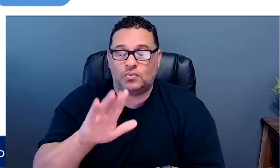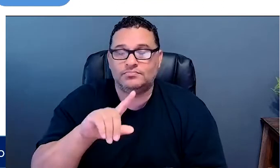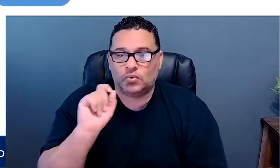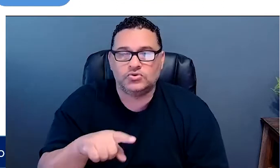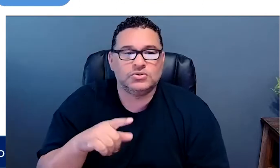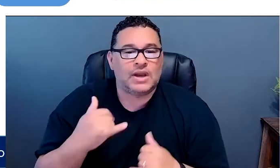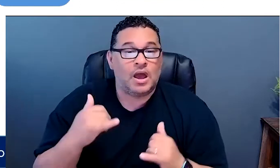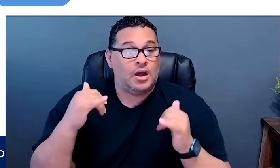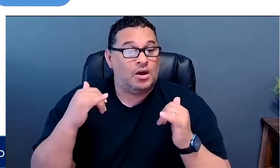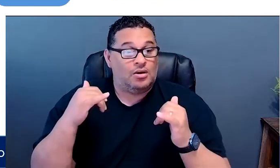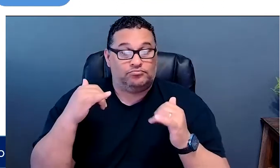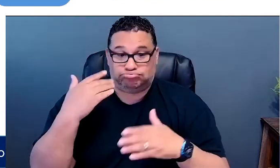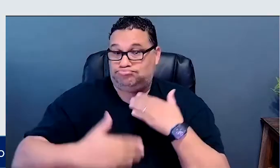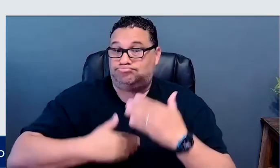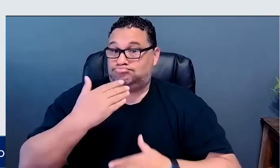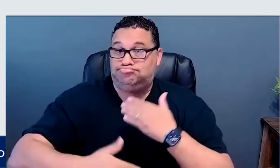motor down the road.